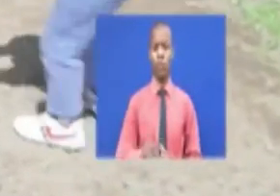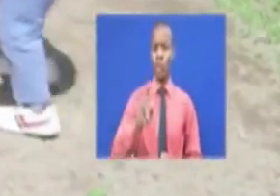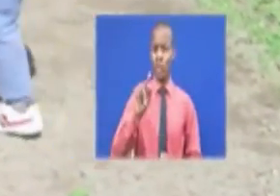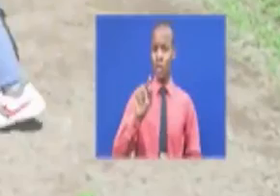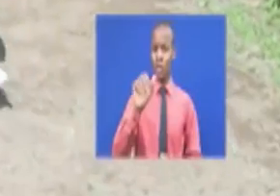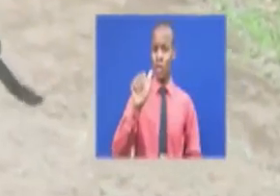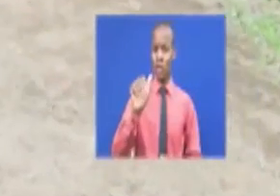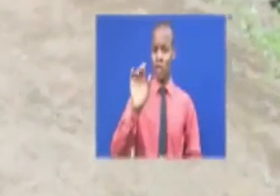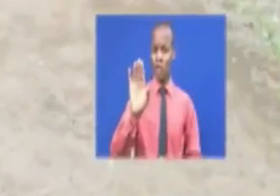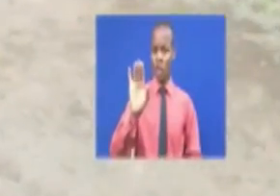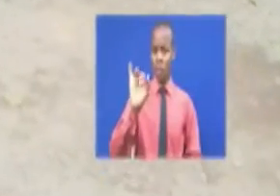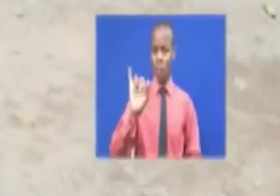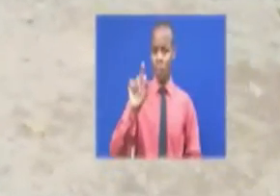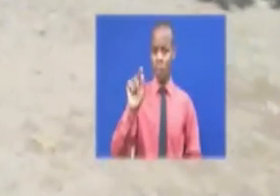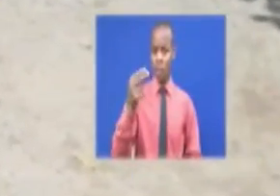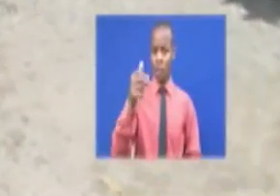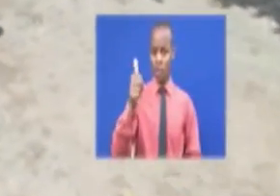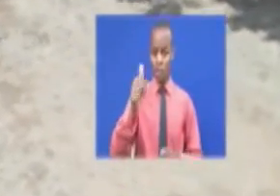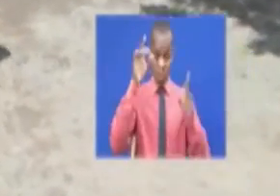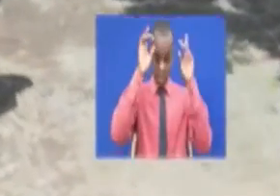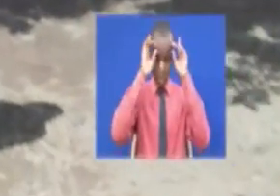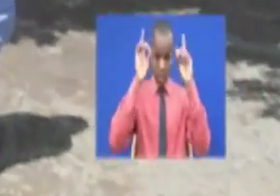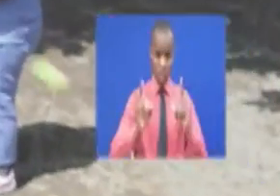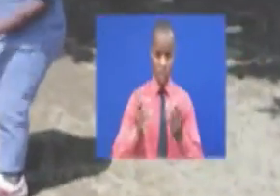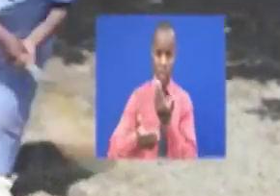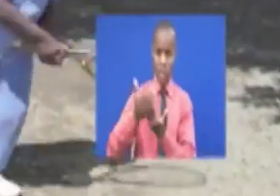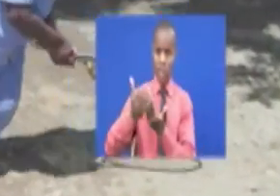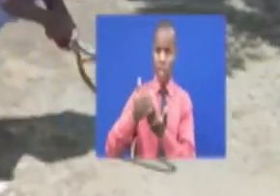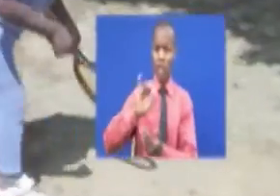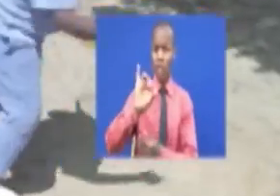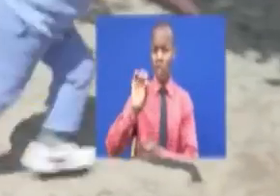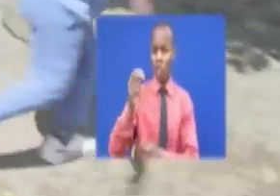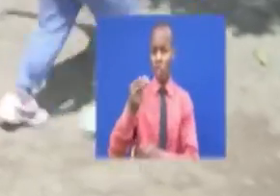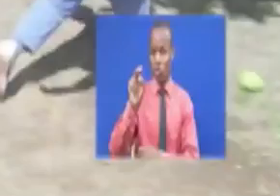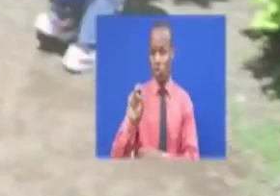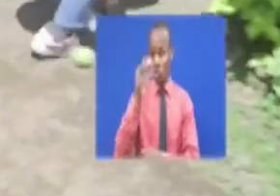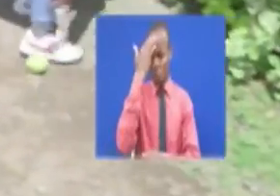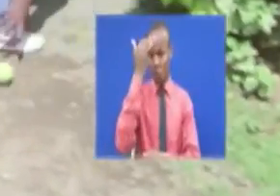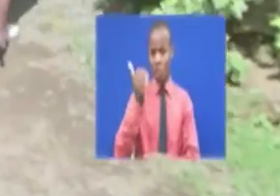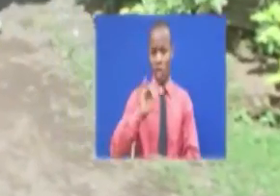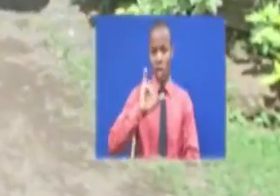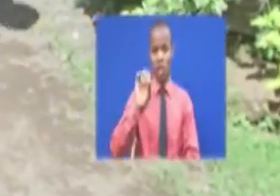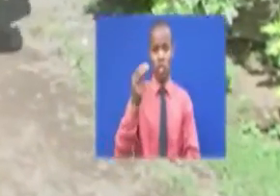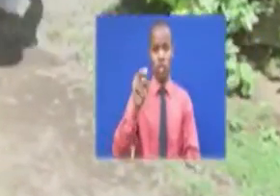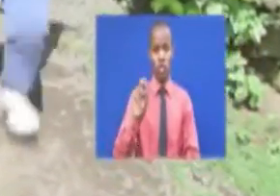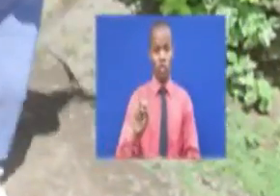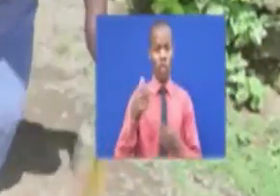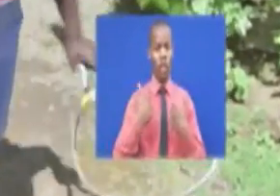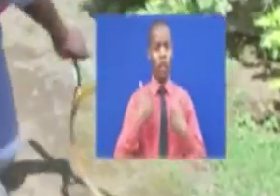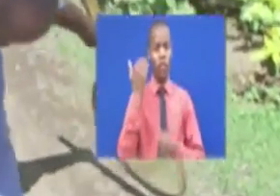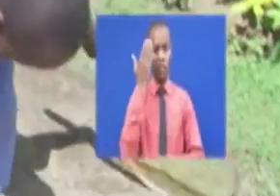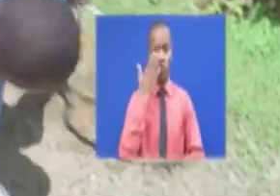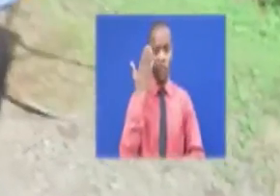Tabitha Njeri took up the role of taking care of John, who was diagnosed with autism after his biological mother